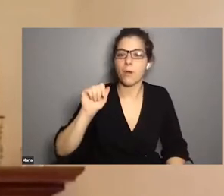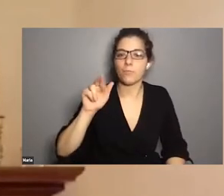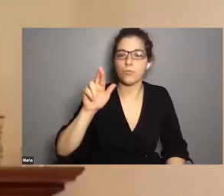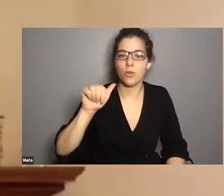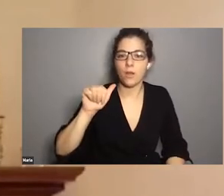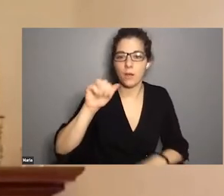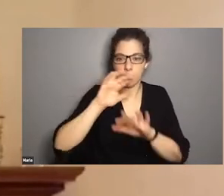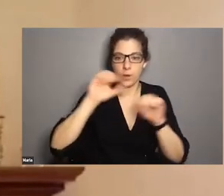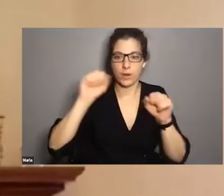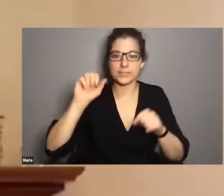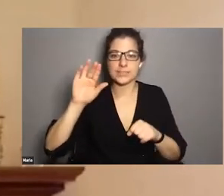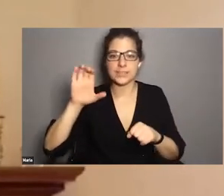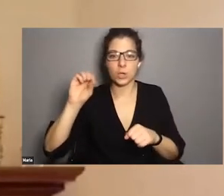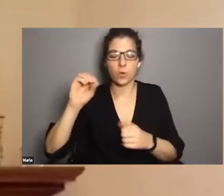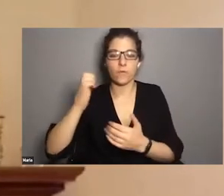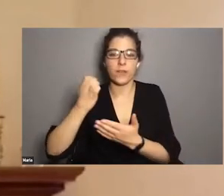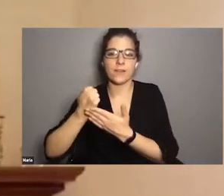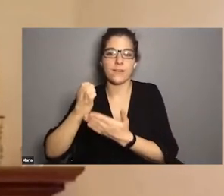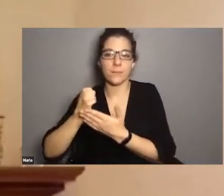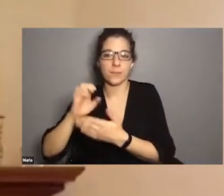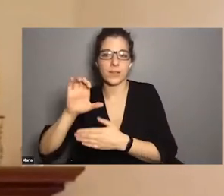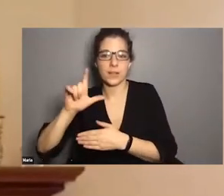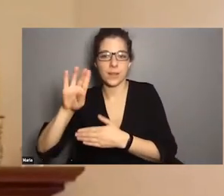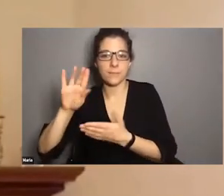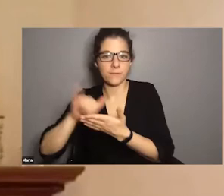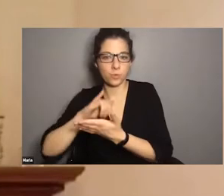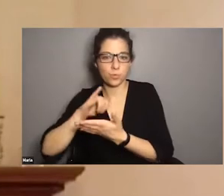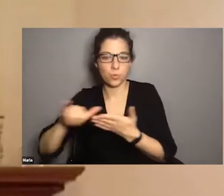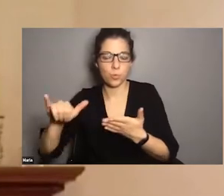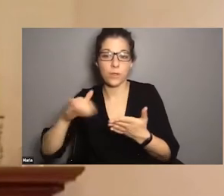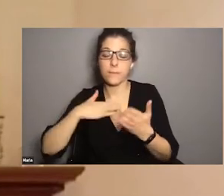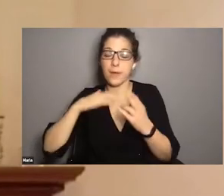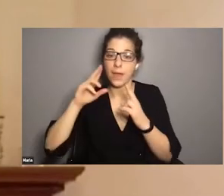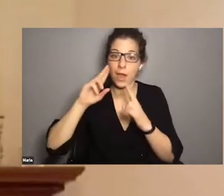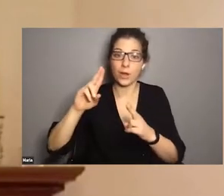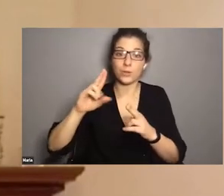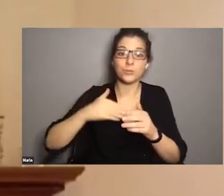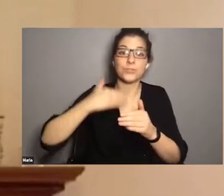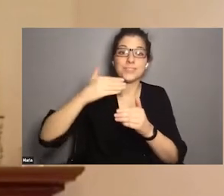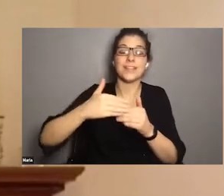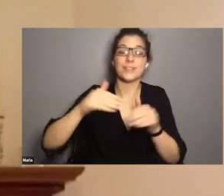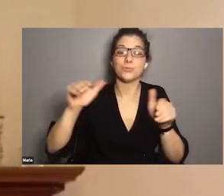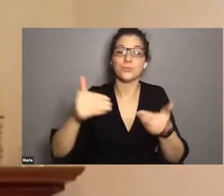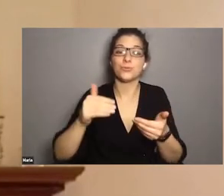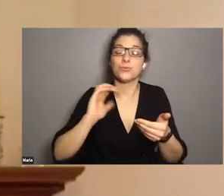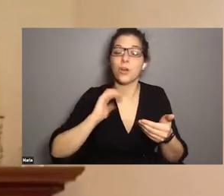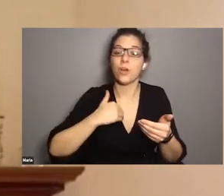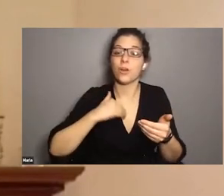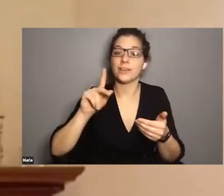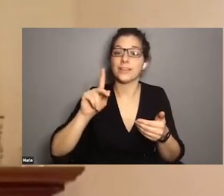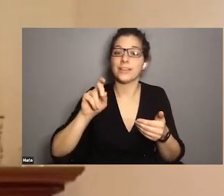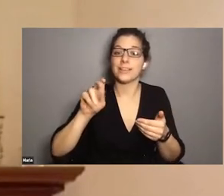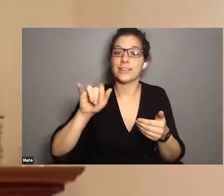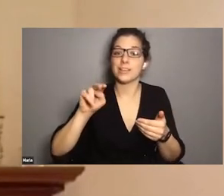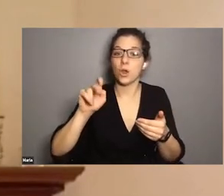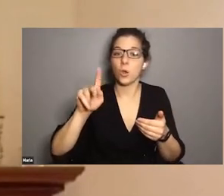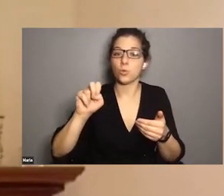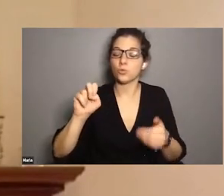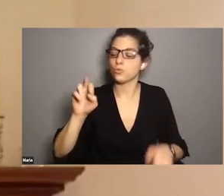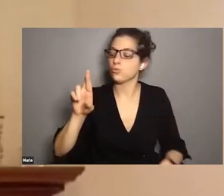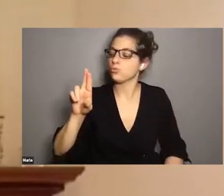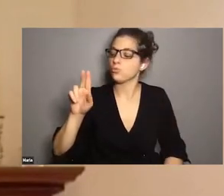CEO of the Economic Club of New York. It's my honor to next introduce our keynote speaker this afternoon, Ruth